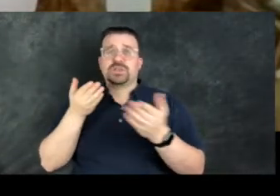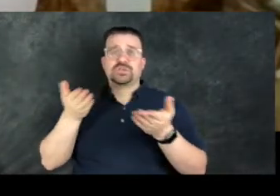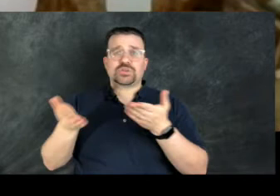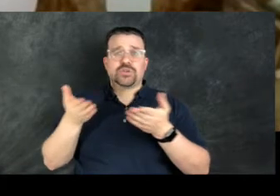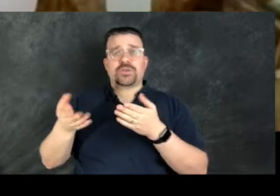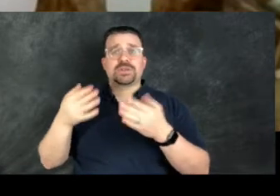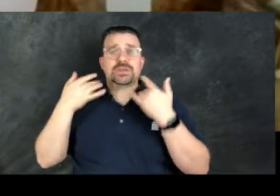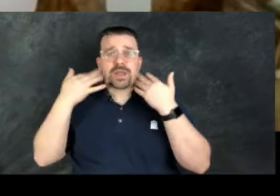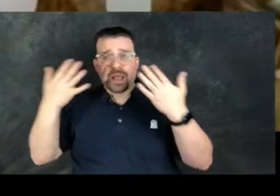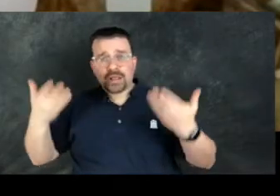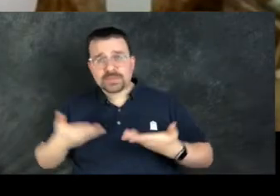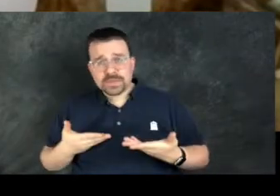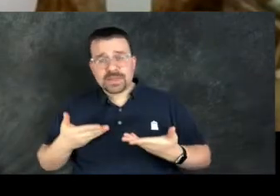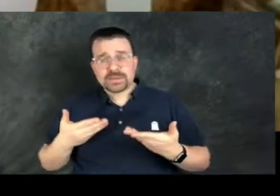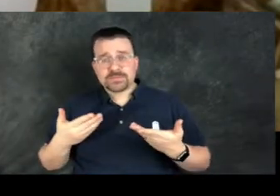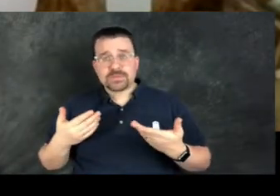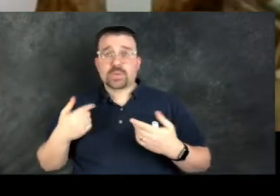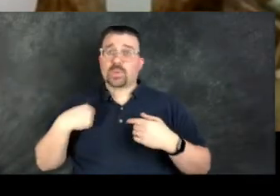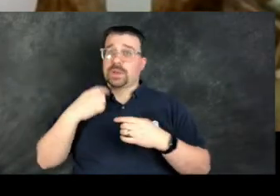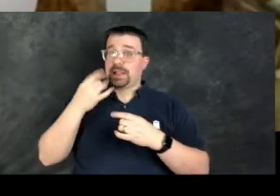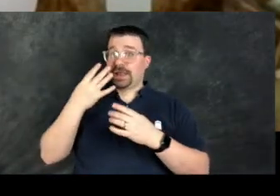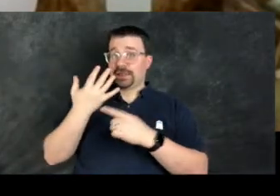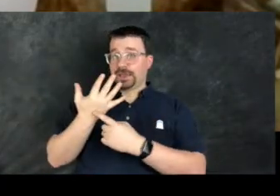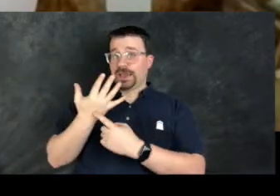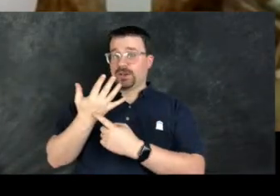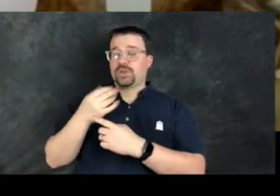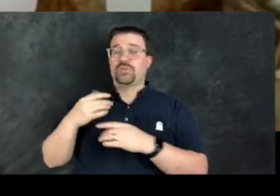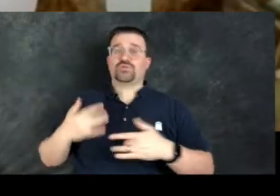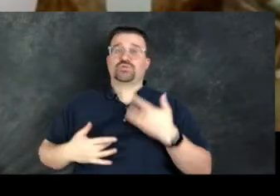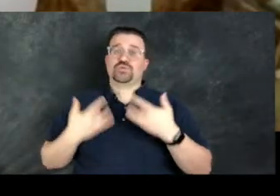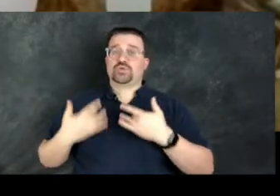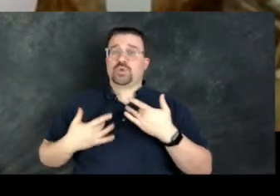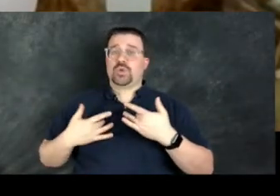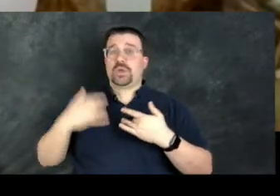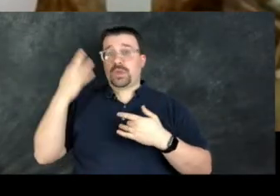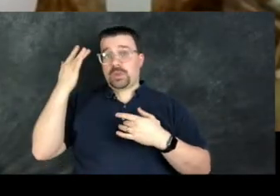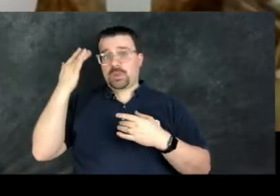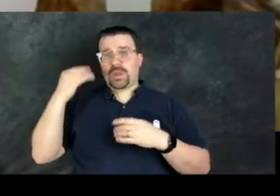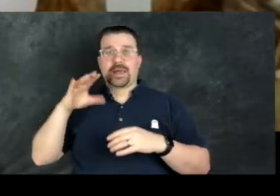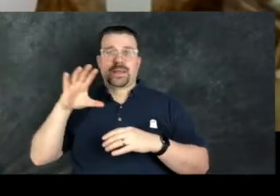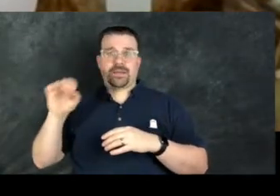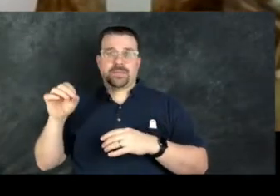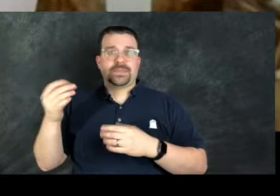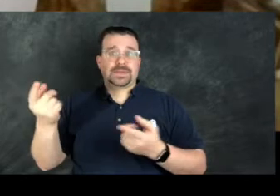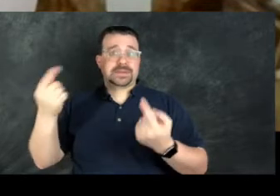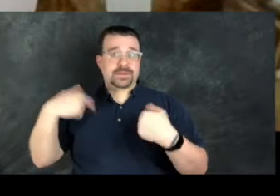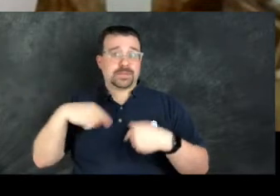and hospitality. We light this candle of joy because company is coming.